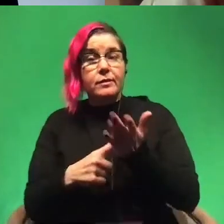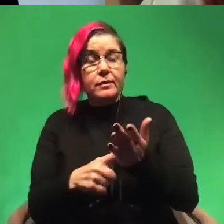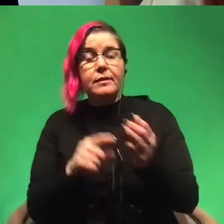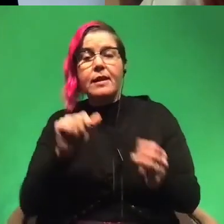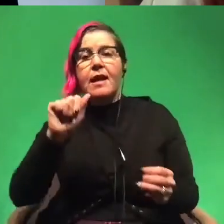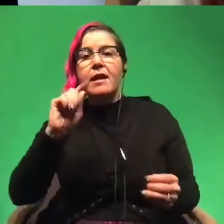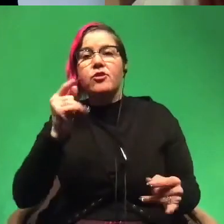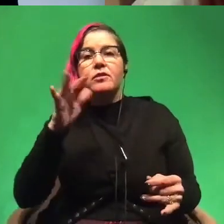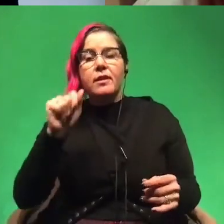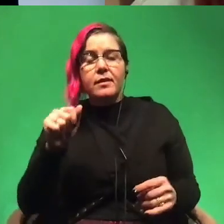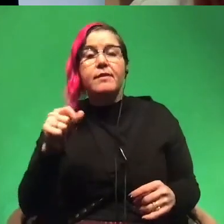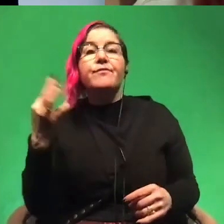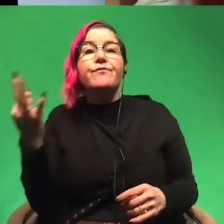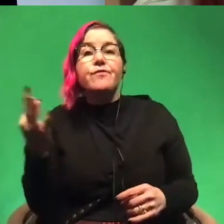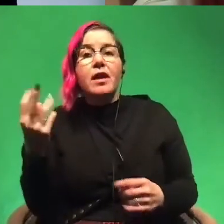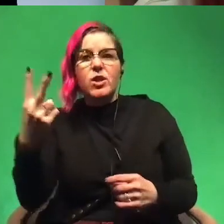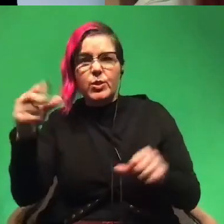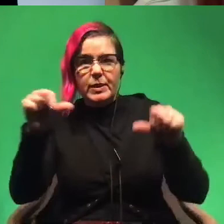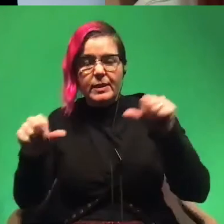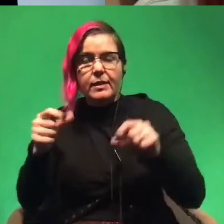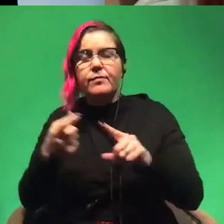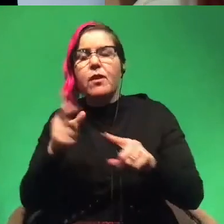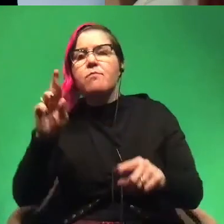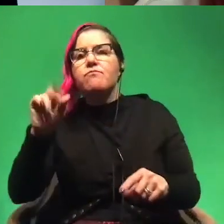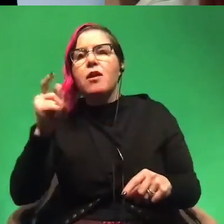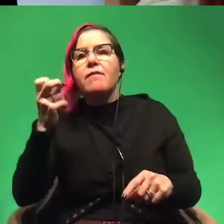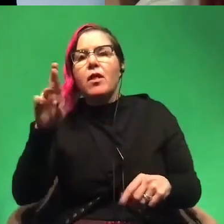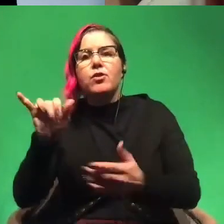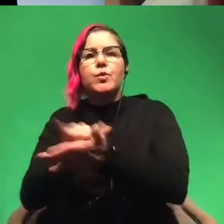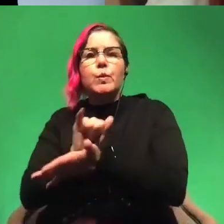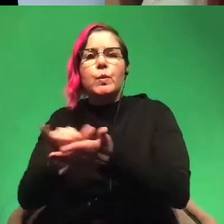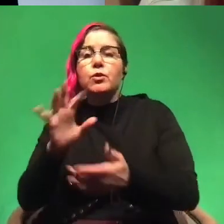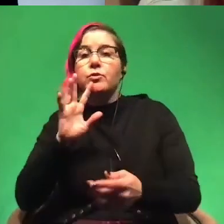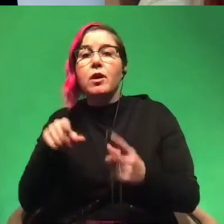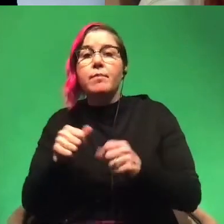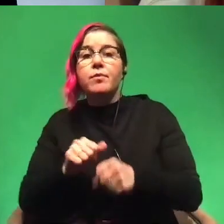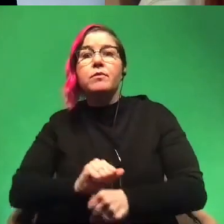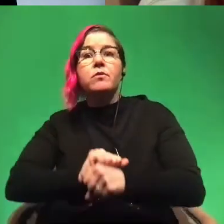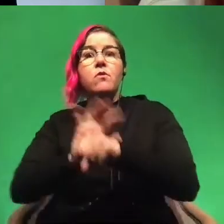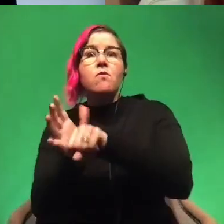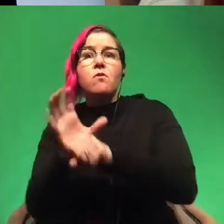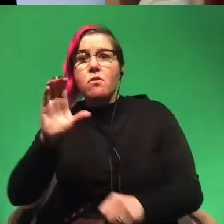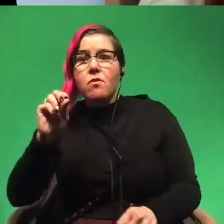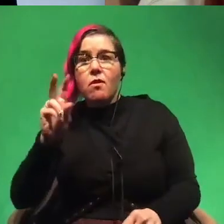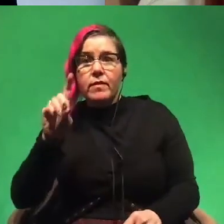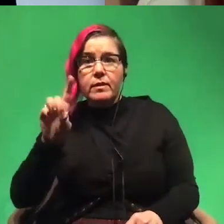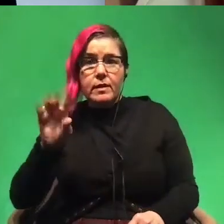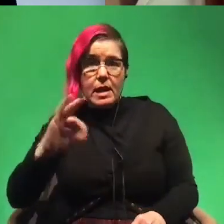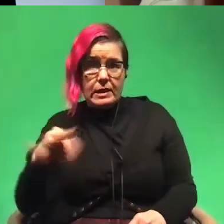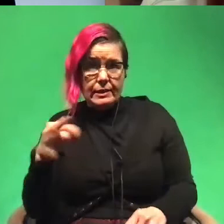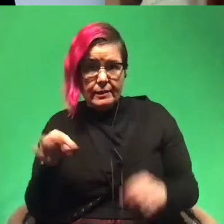And Friday, we've got two scientists from Rockefeller in New York talking about COVID-19. So that'll be